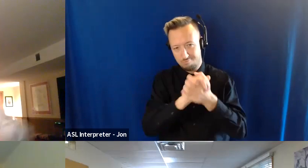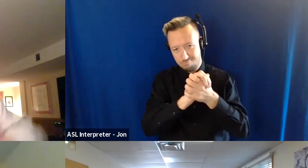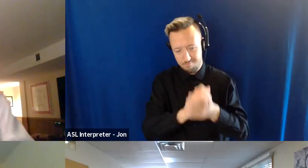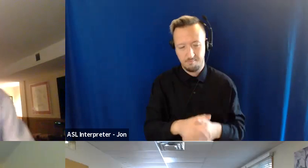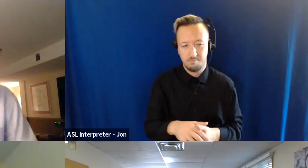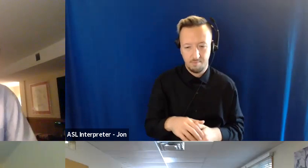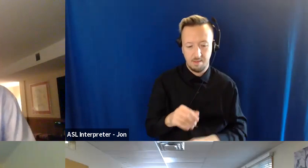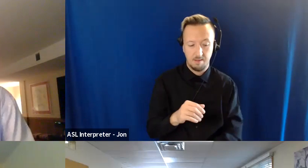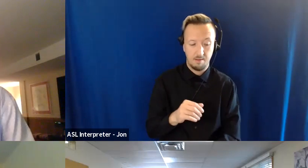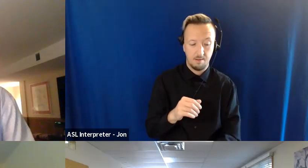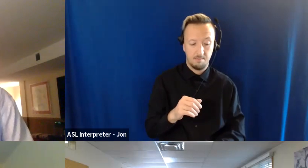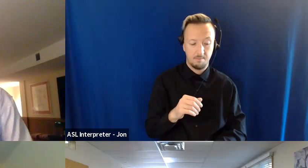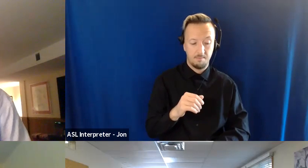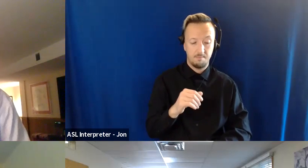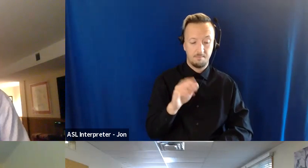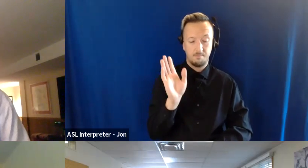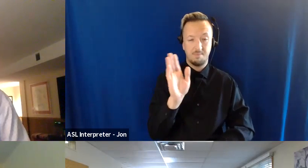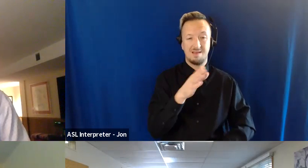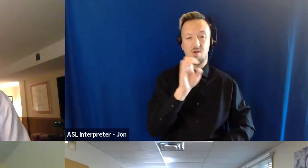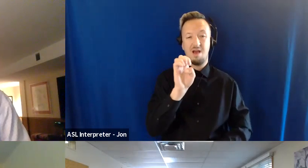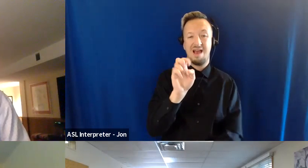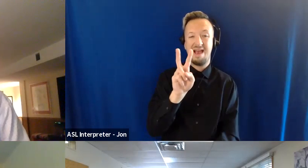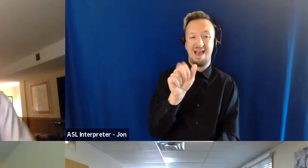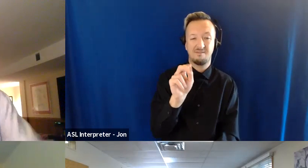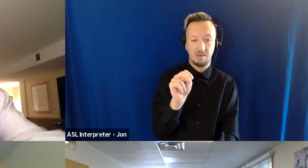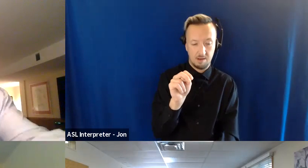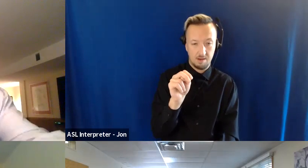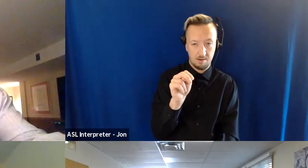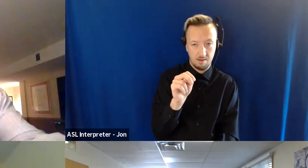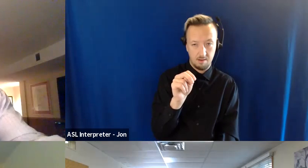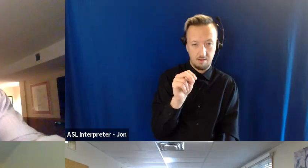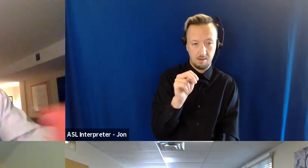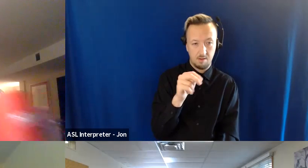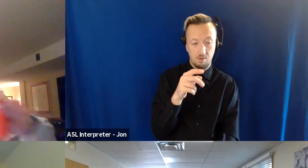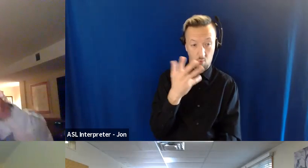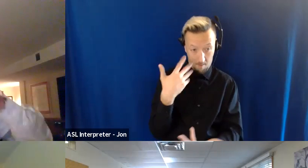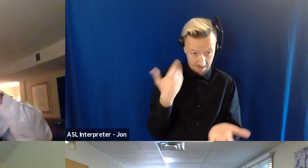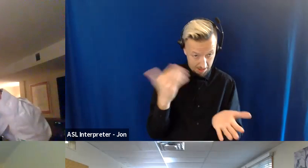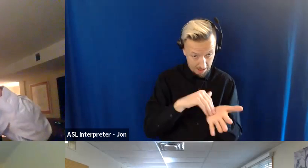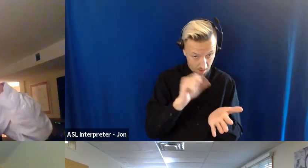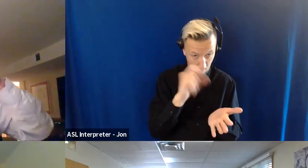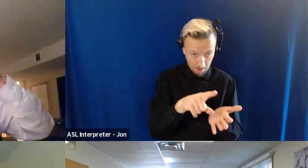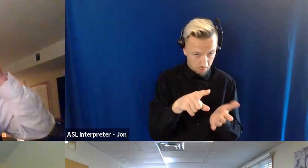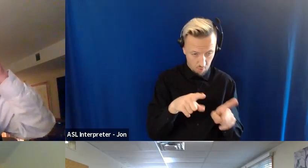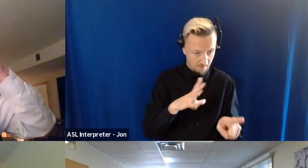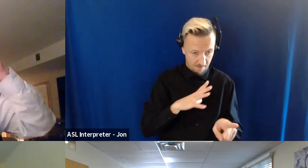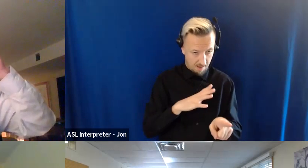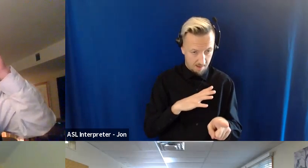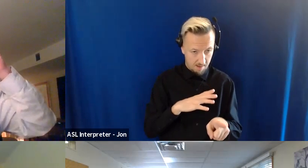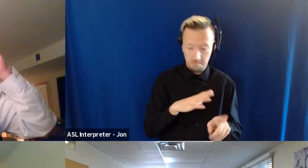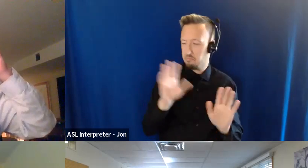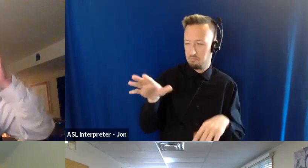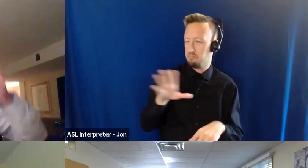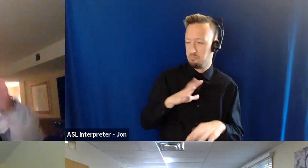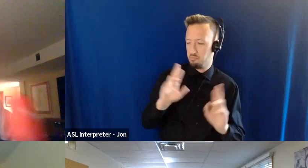So we'll go to Evan. And let me know if you want me to repeat the question or if you're good to go. No, I'm fine to